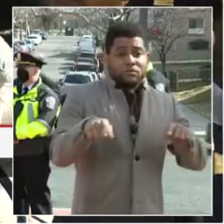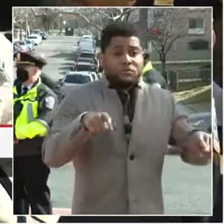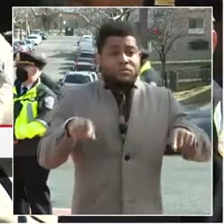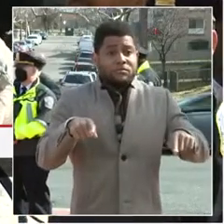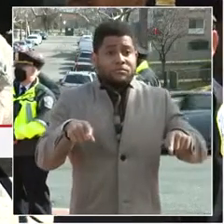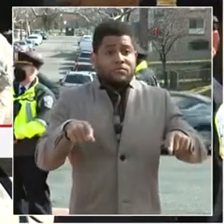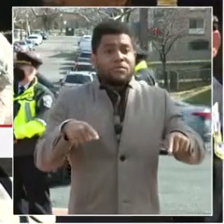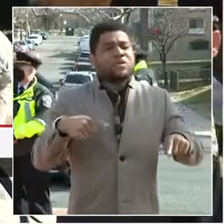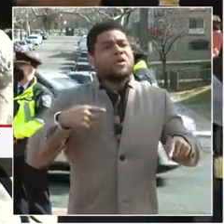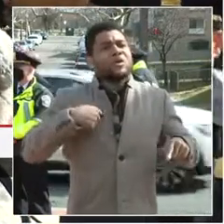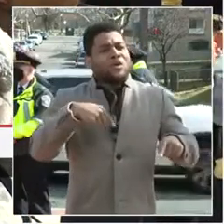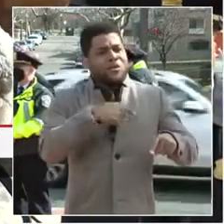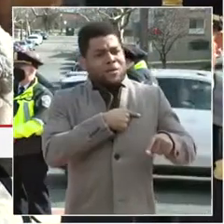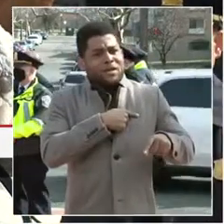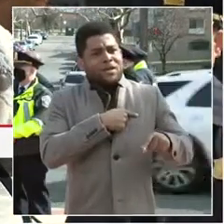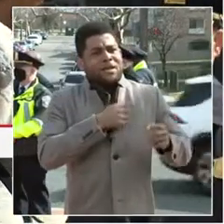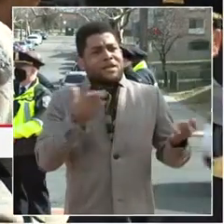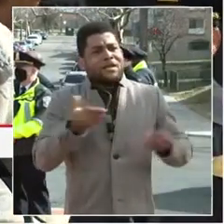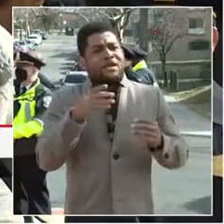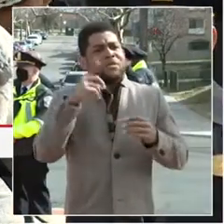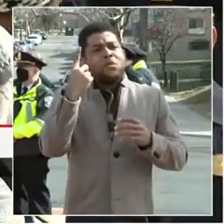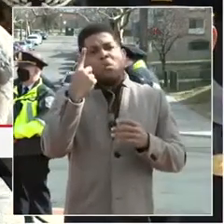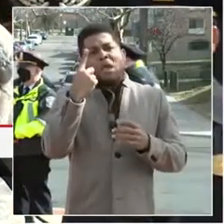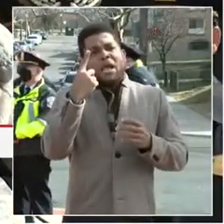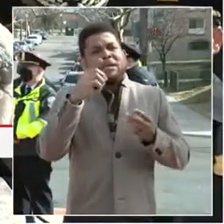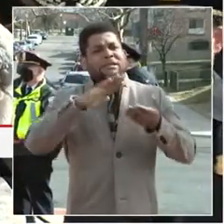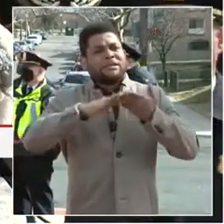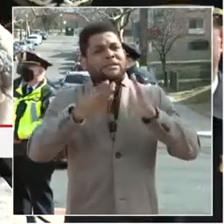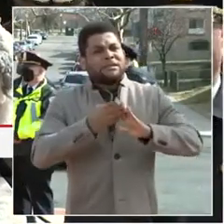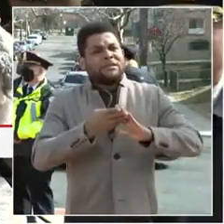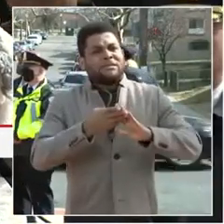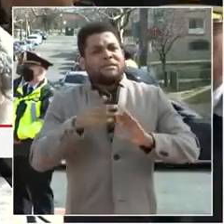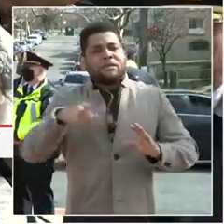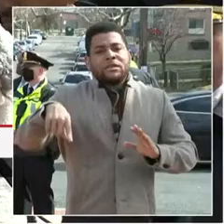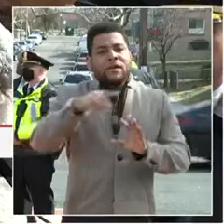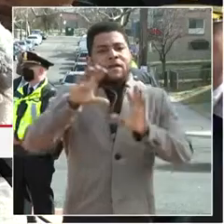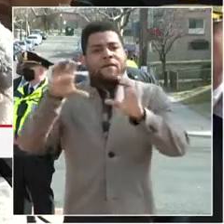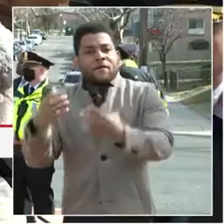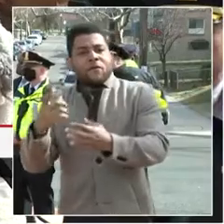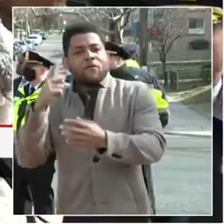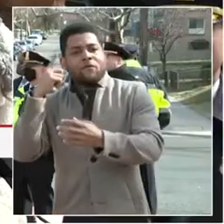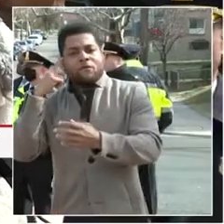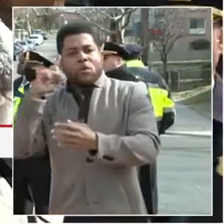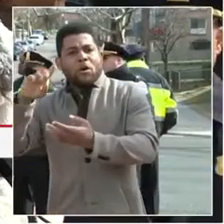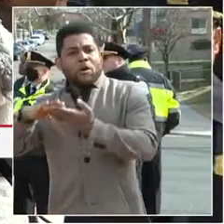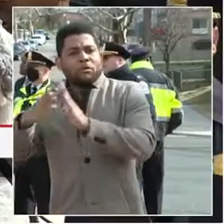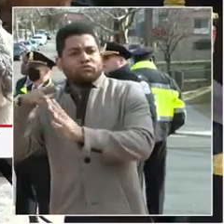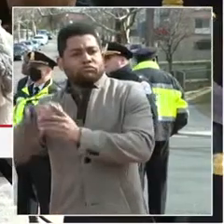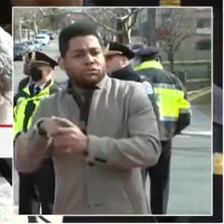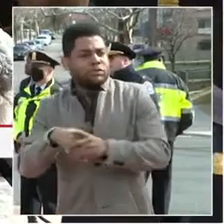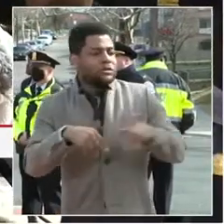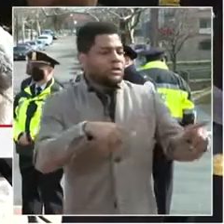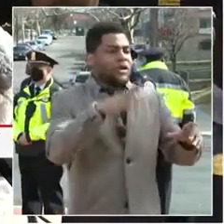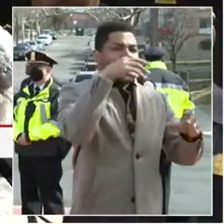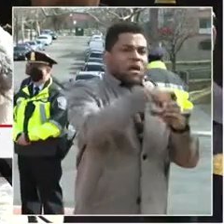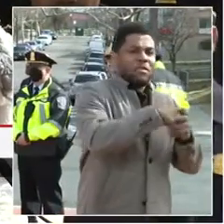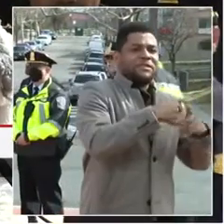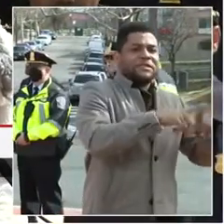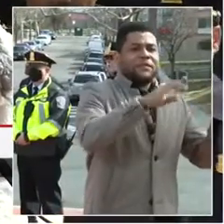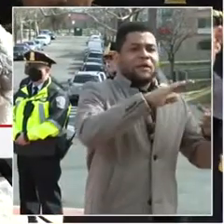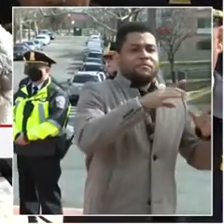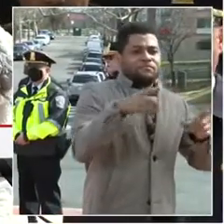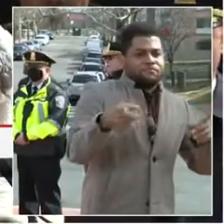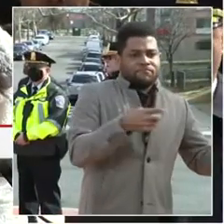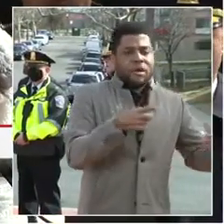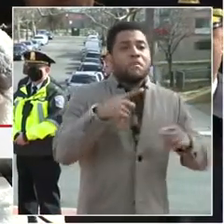Interrupters, we are one city. They're working in different communities. They have recruited some of the best that we have in our city to do this really